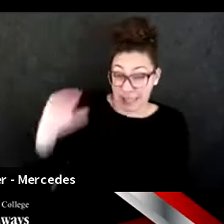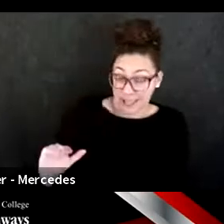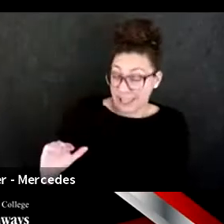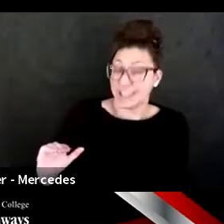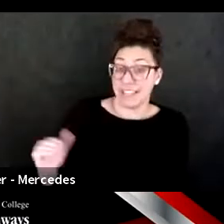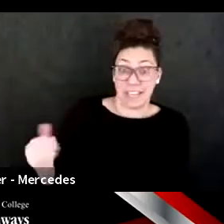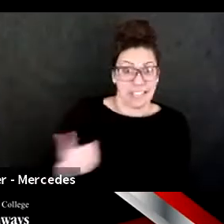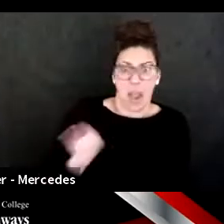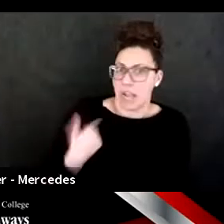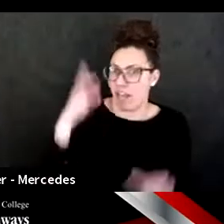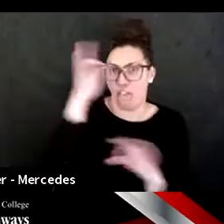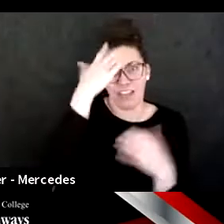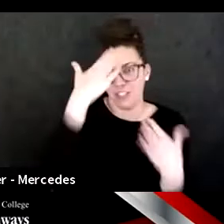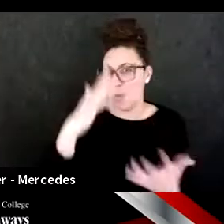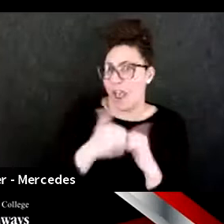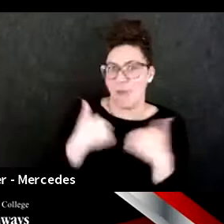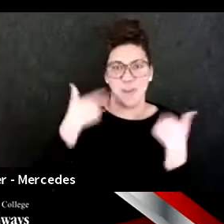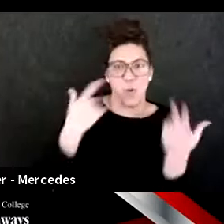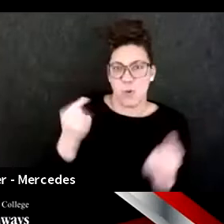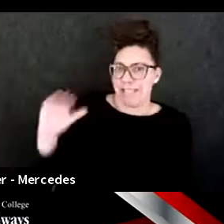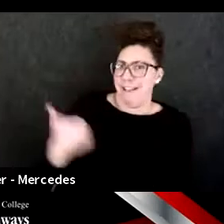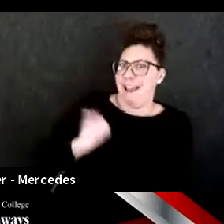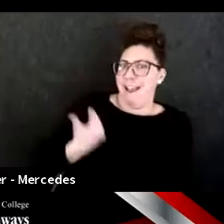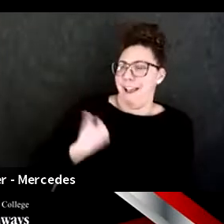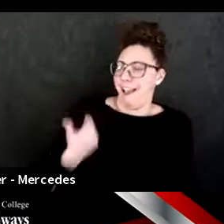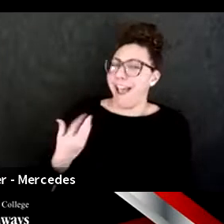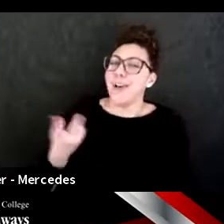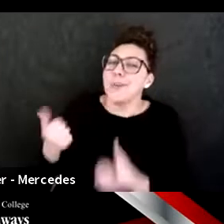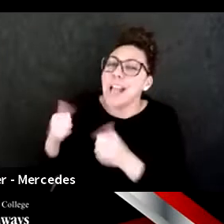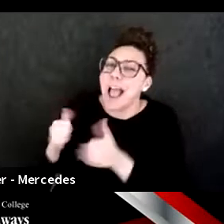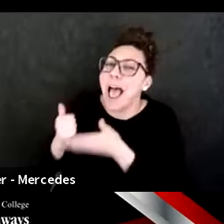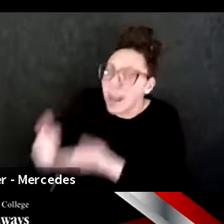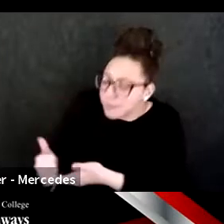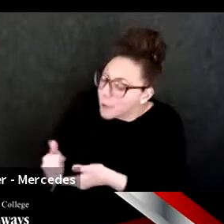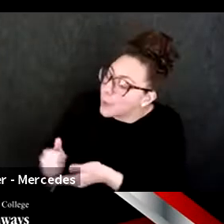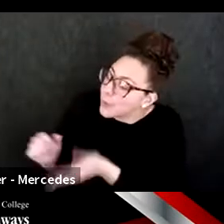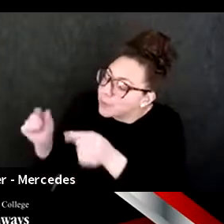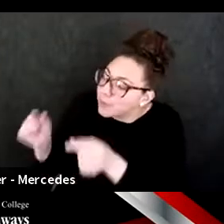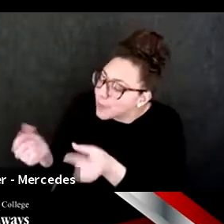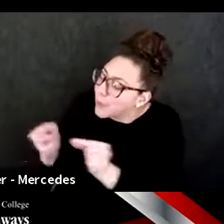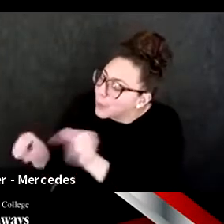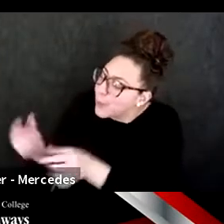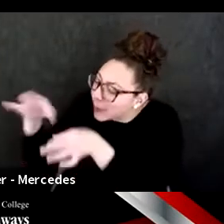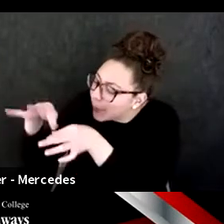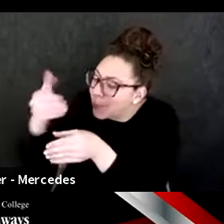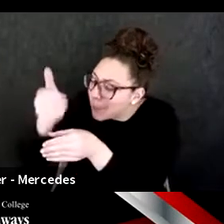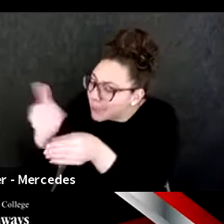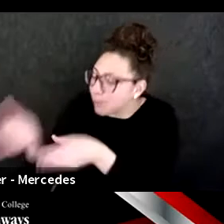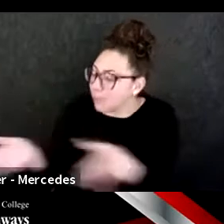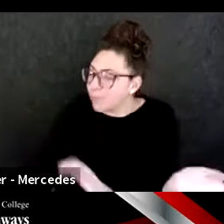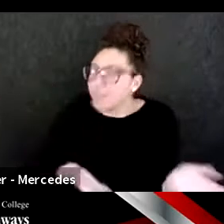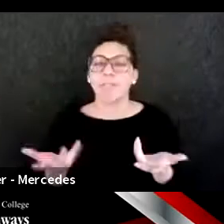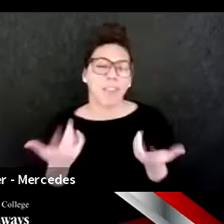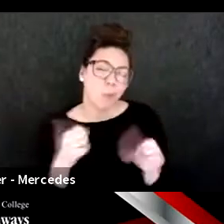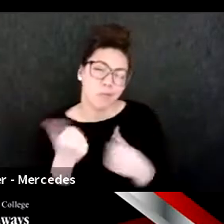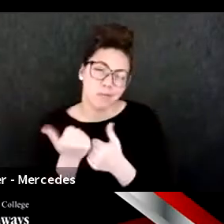But I really learned how to work at the factory. I remember working early on, and we worked really hard so that